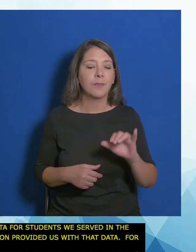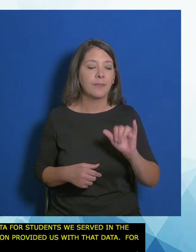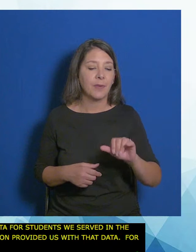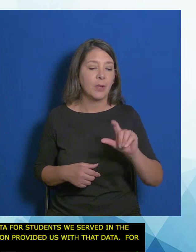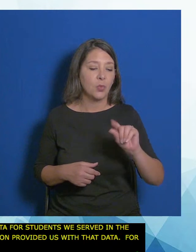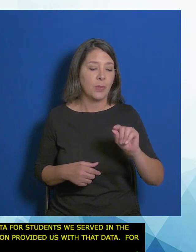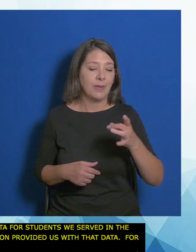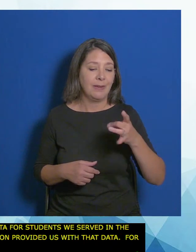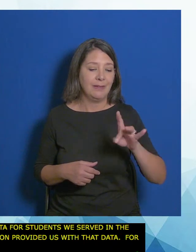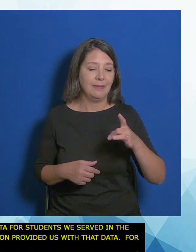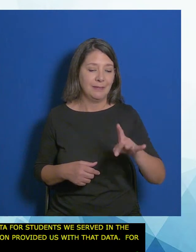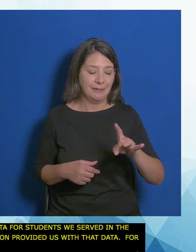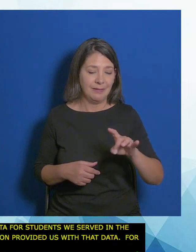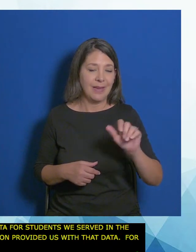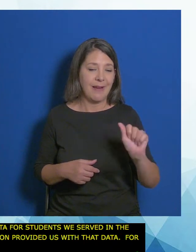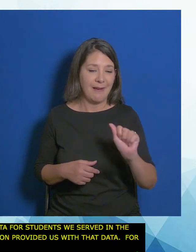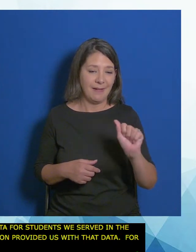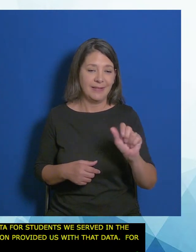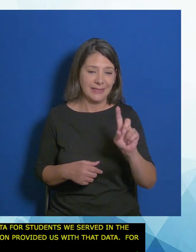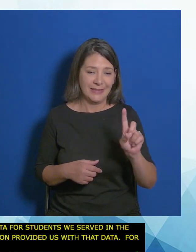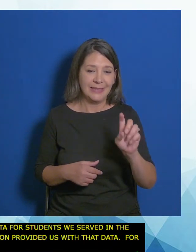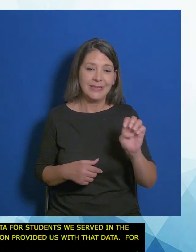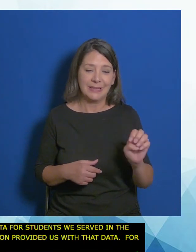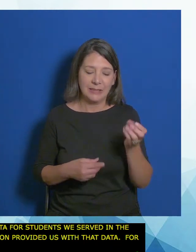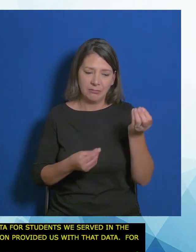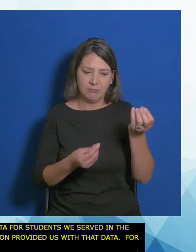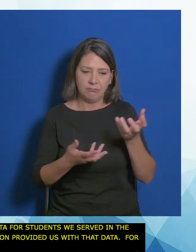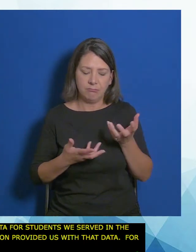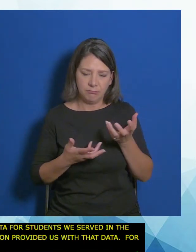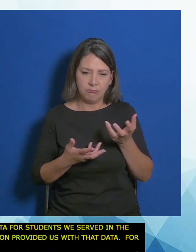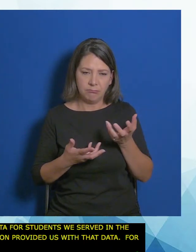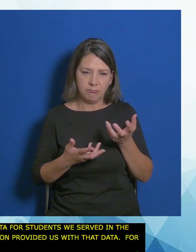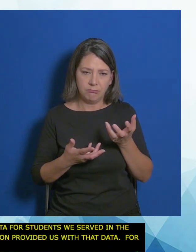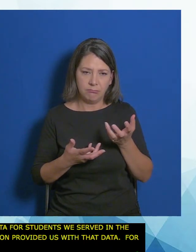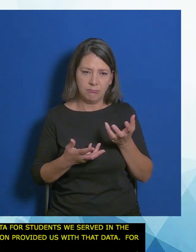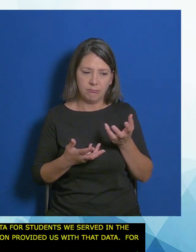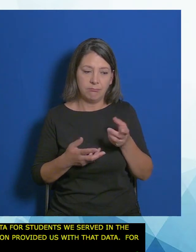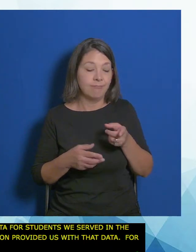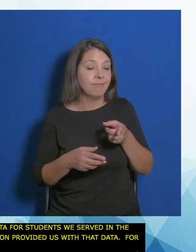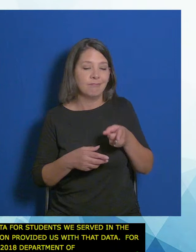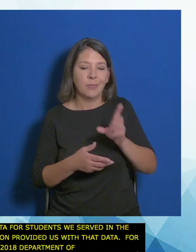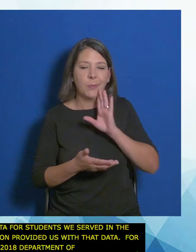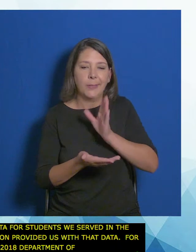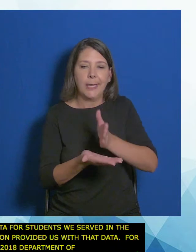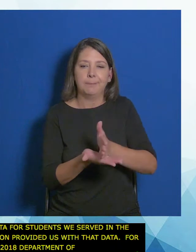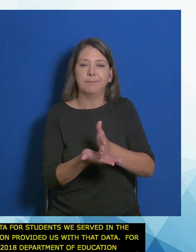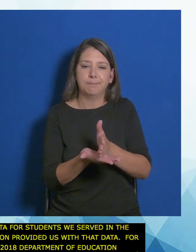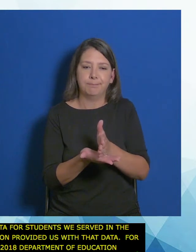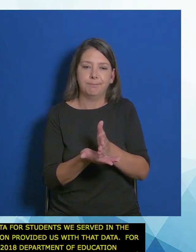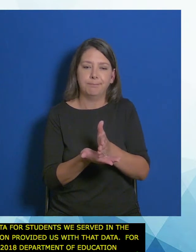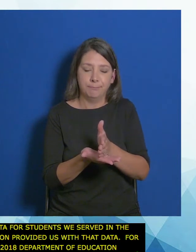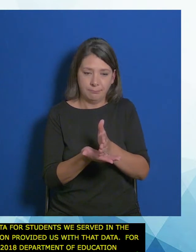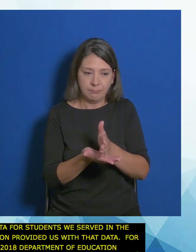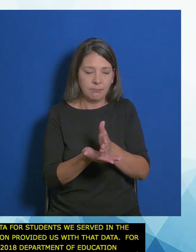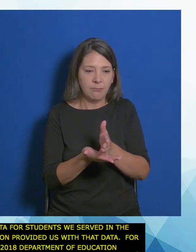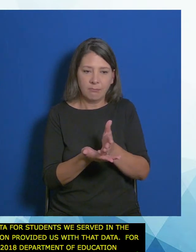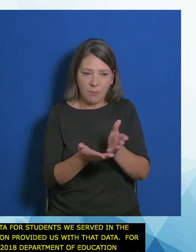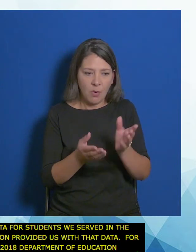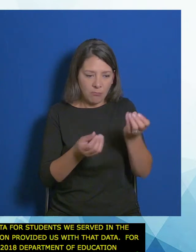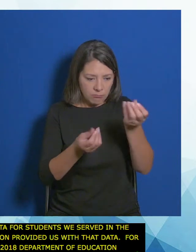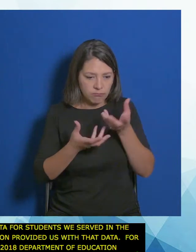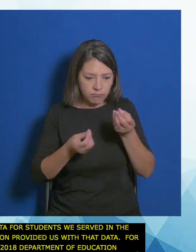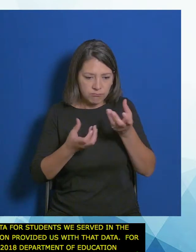Arizona Department of Education informed us that they would no longer be providing us with those AZ